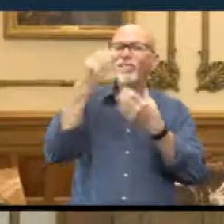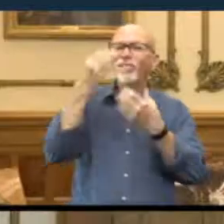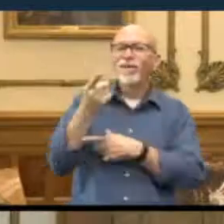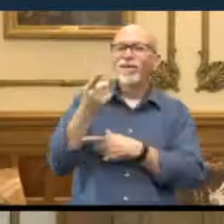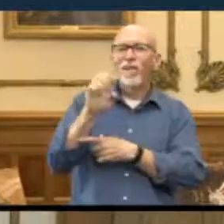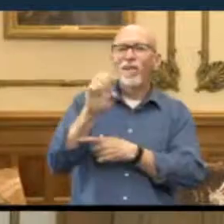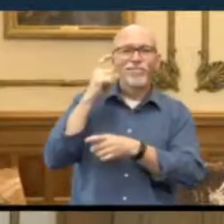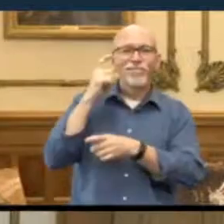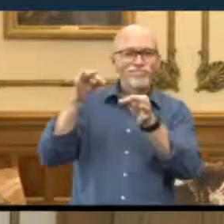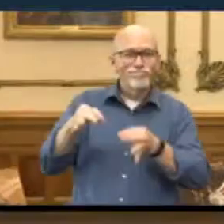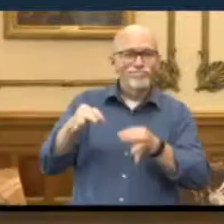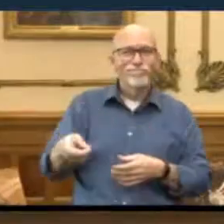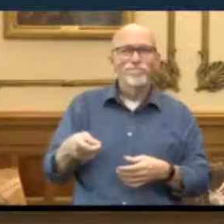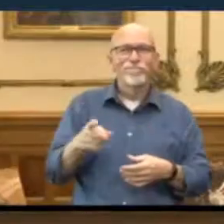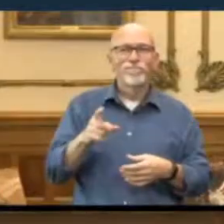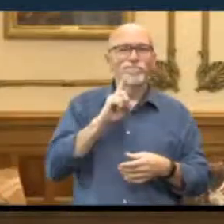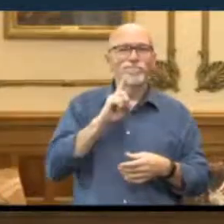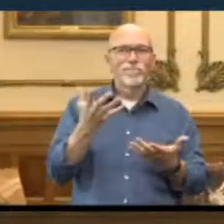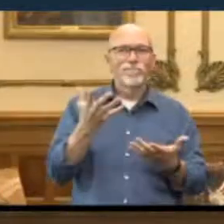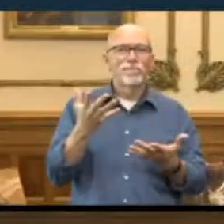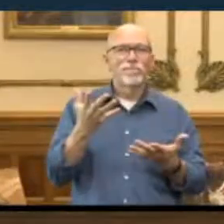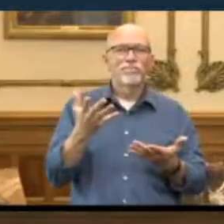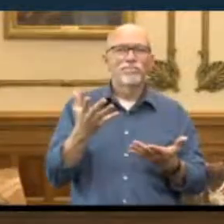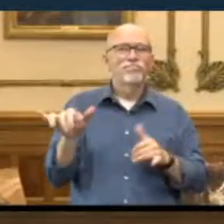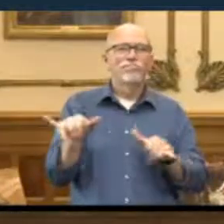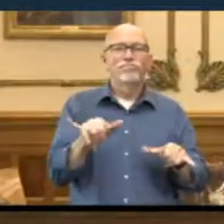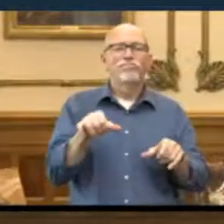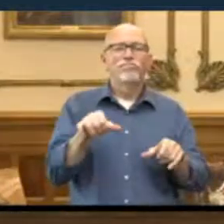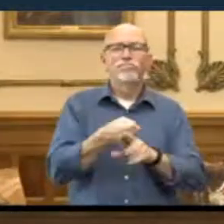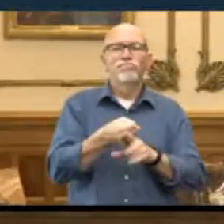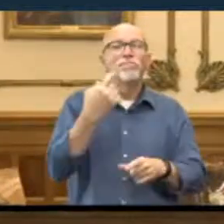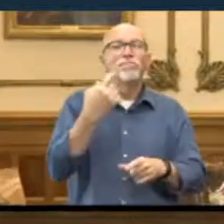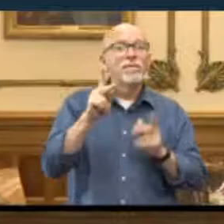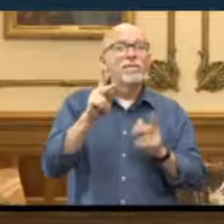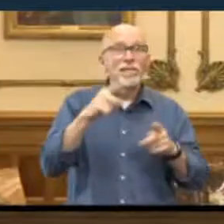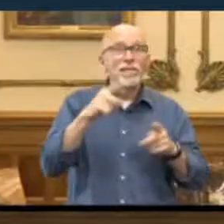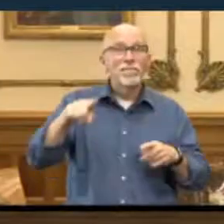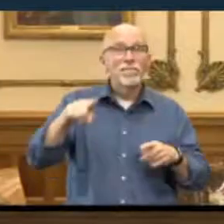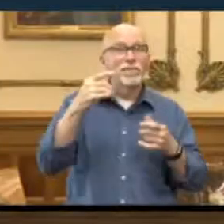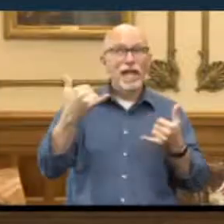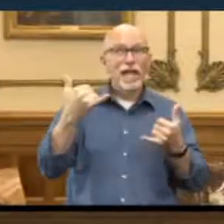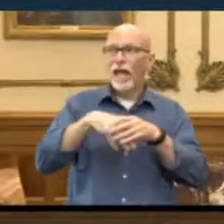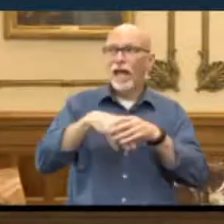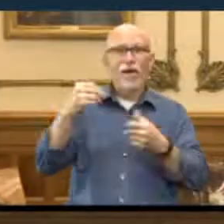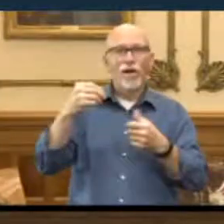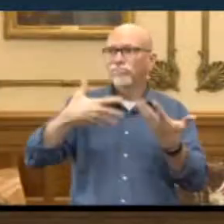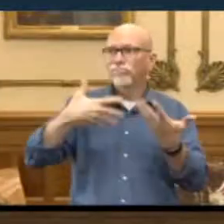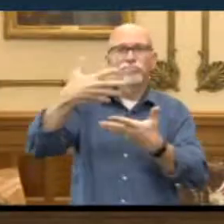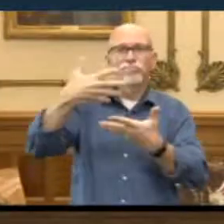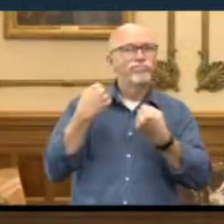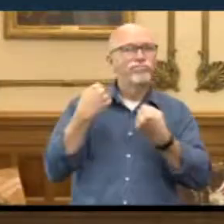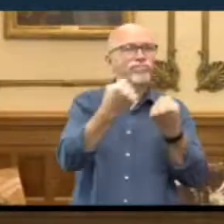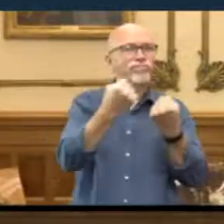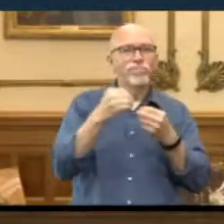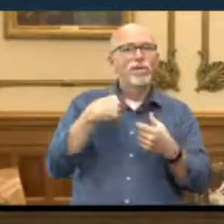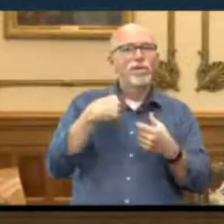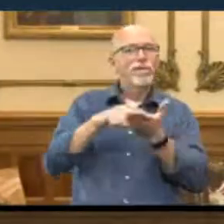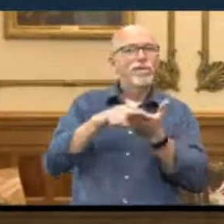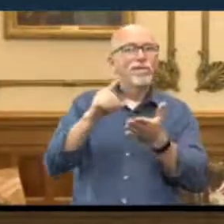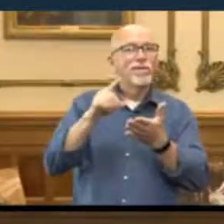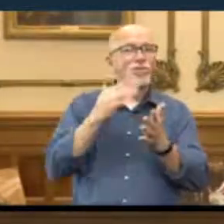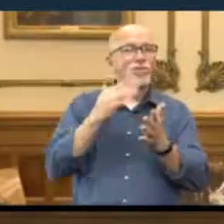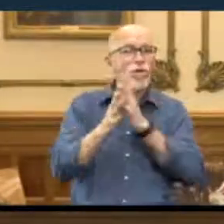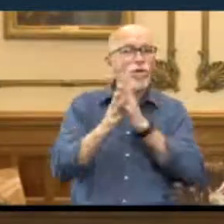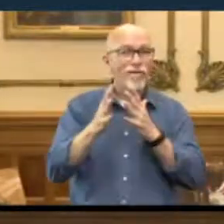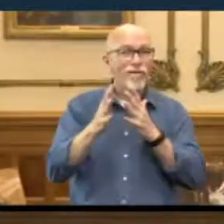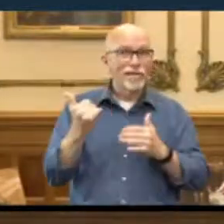Fox gave us. I don't think it's any coincidence because Hoosiers are getting out and about again. And our traffic volumes around the state are